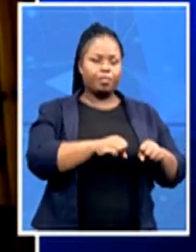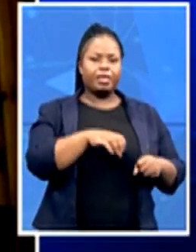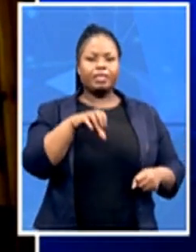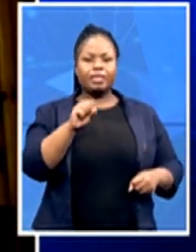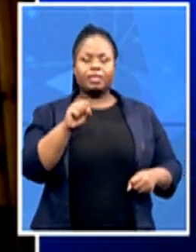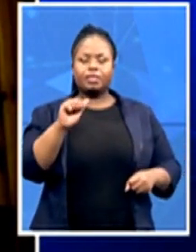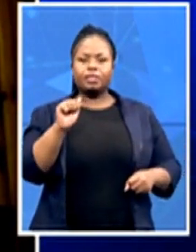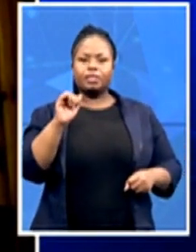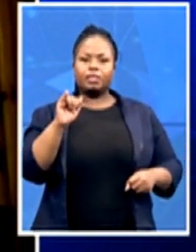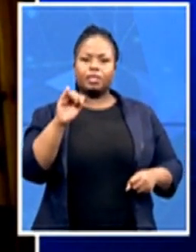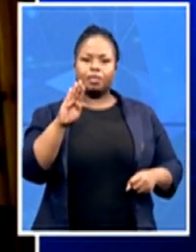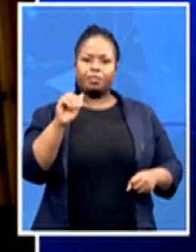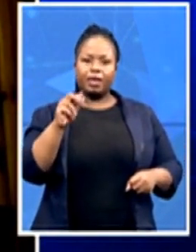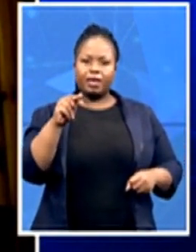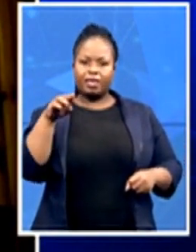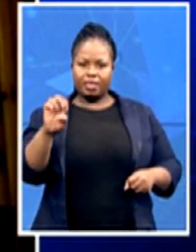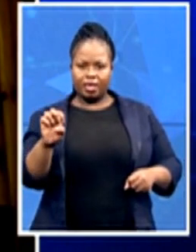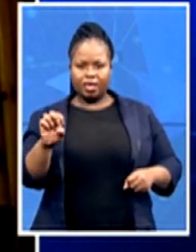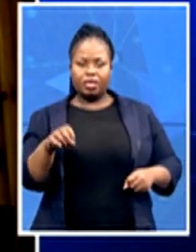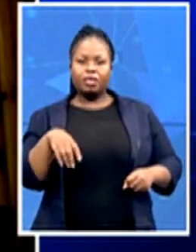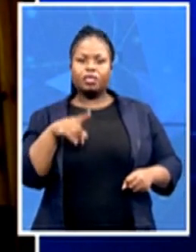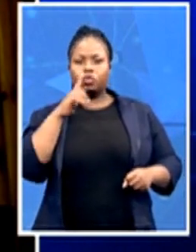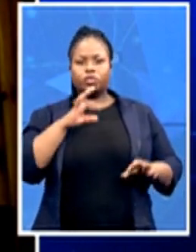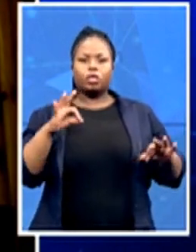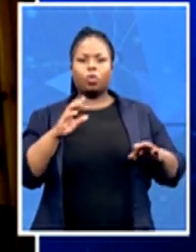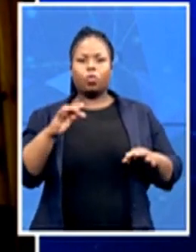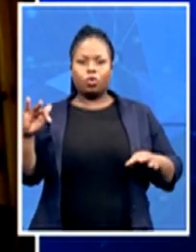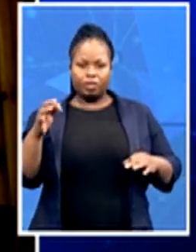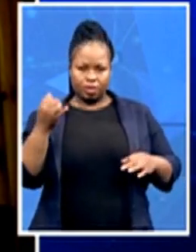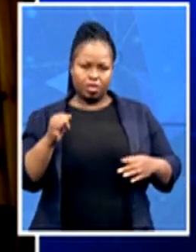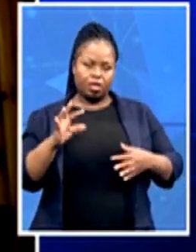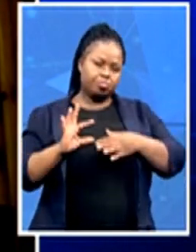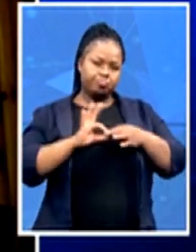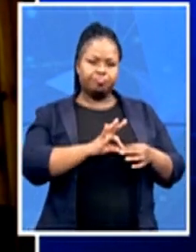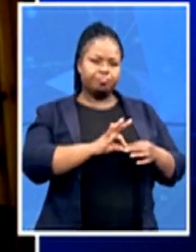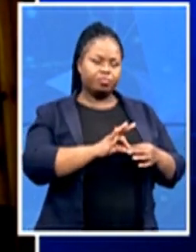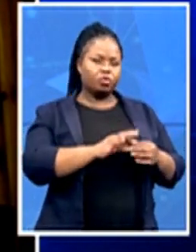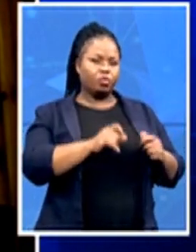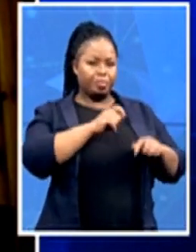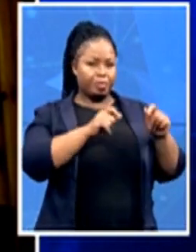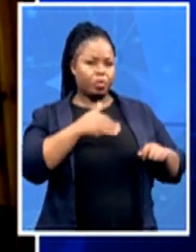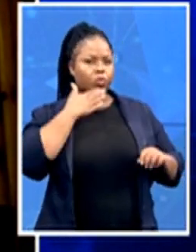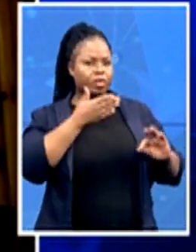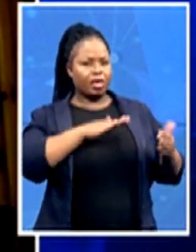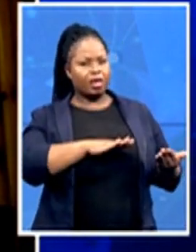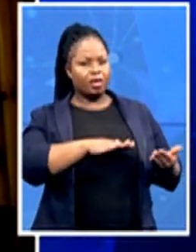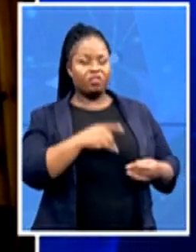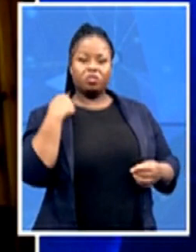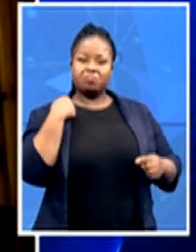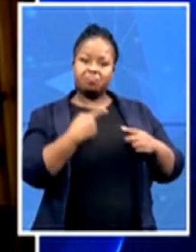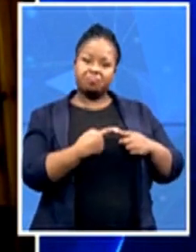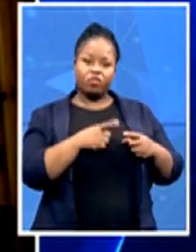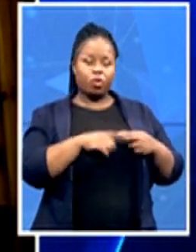commitment towards the plight of the victims of Marikana. Insofar as education for the deceased miners'